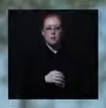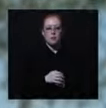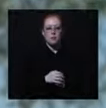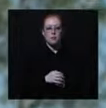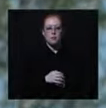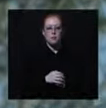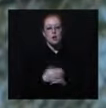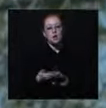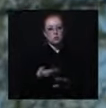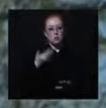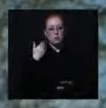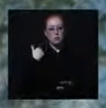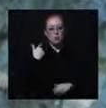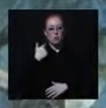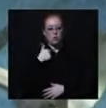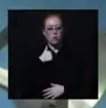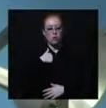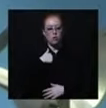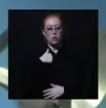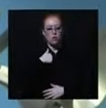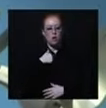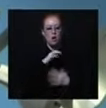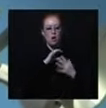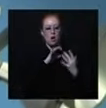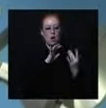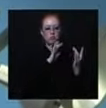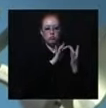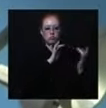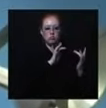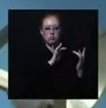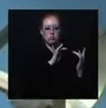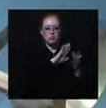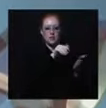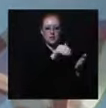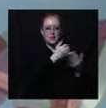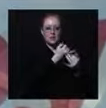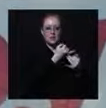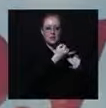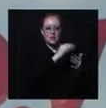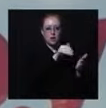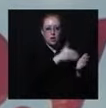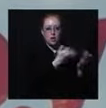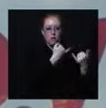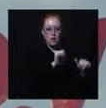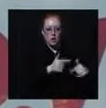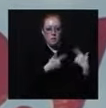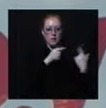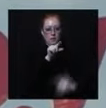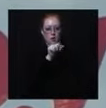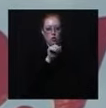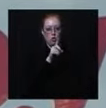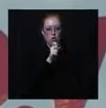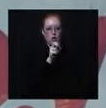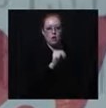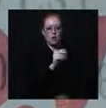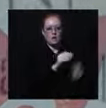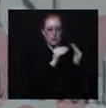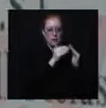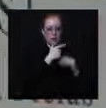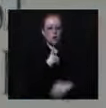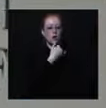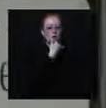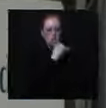so previously I had a connection at the Center for Independent Living in Garden City, and so I called them to see